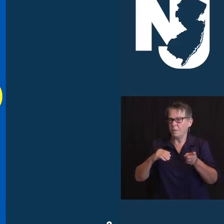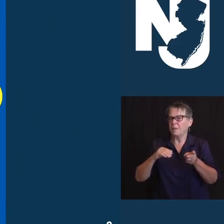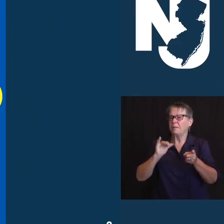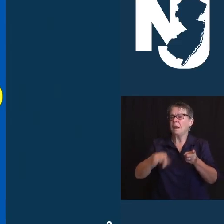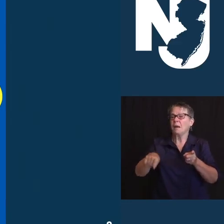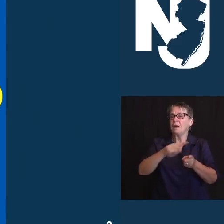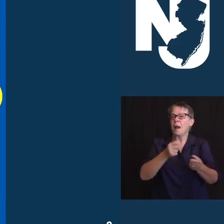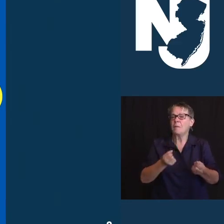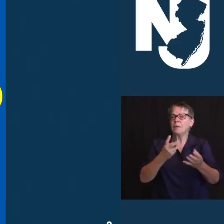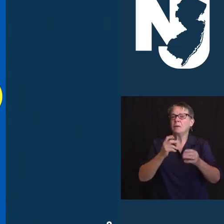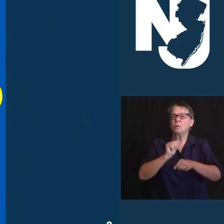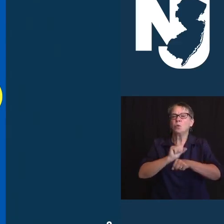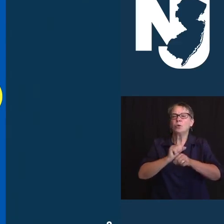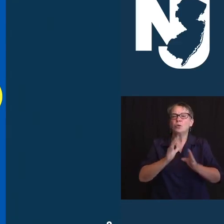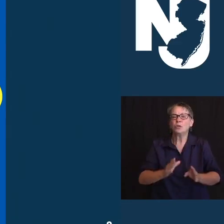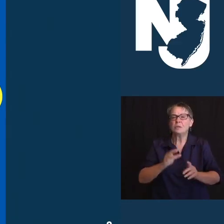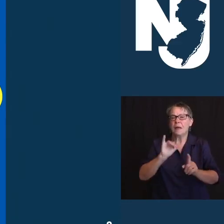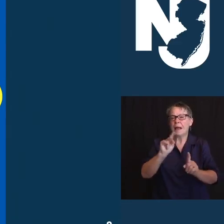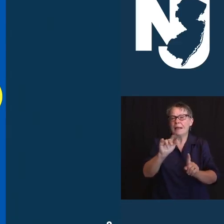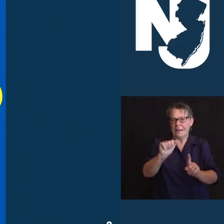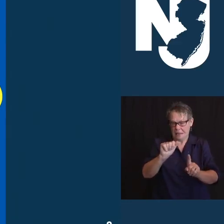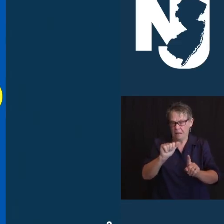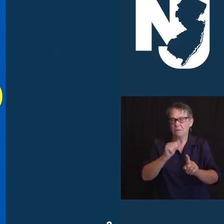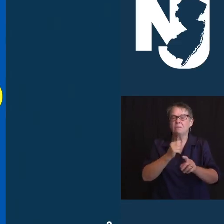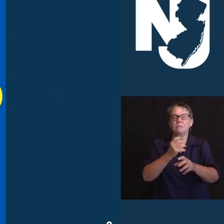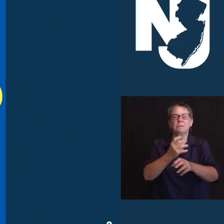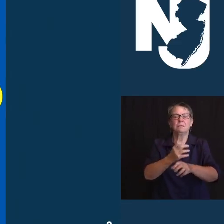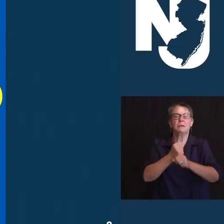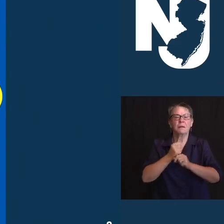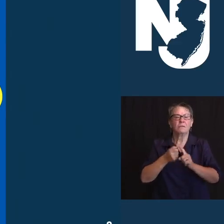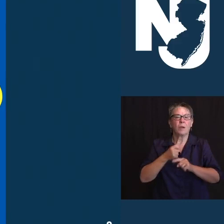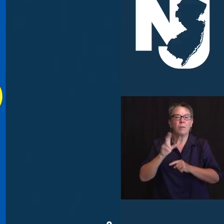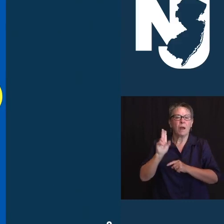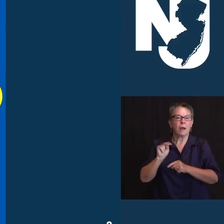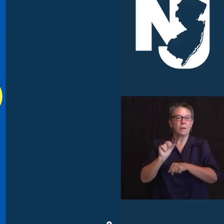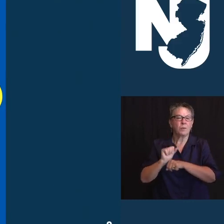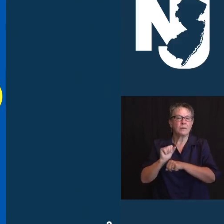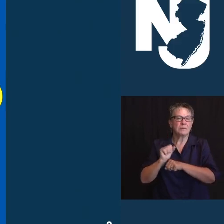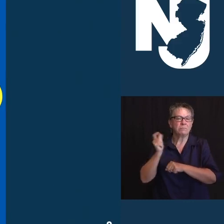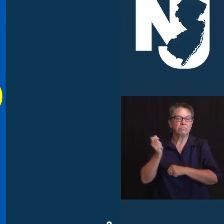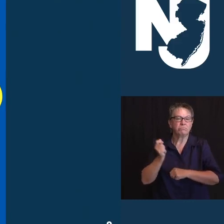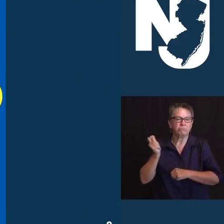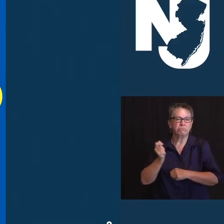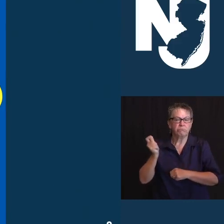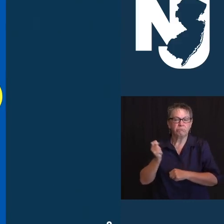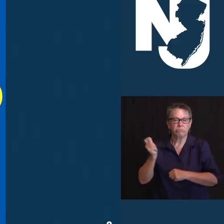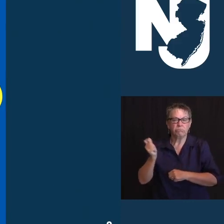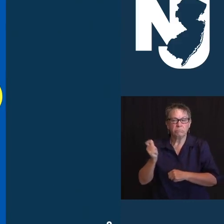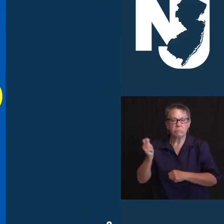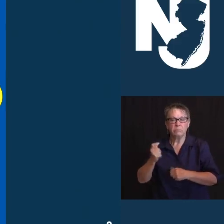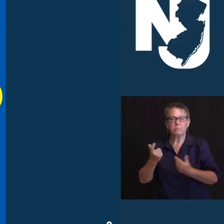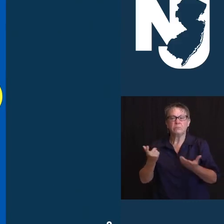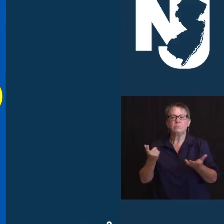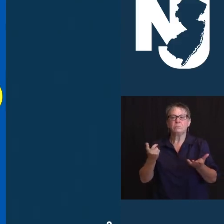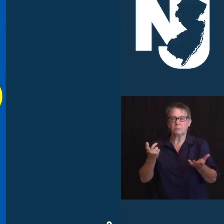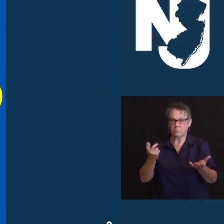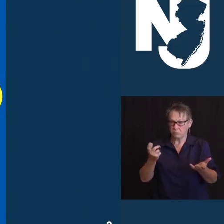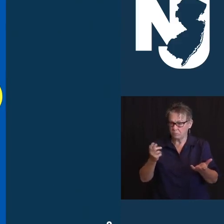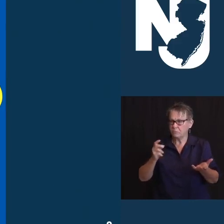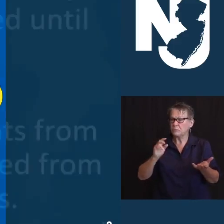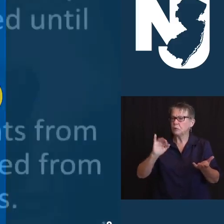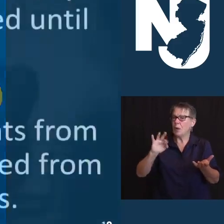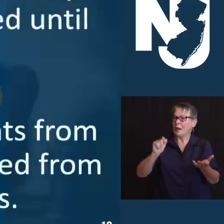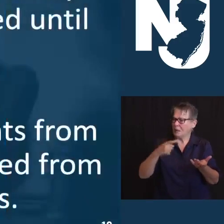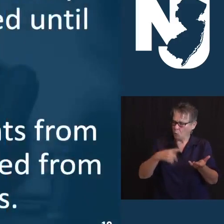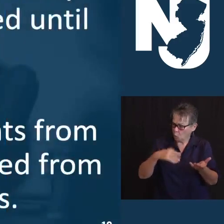EDA is proud to accept this donation so they can help more small businesses across the state weather this storm.